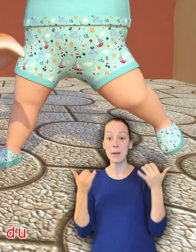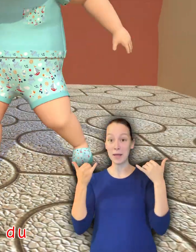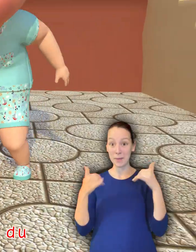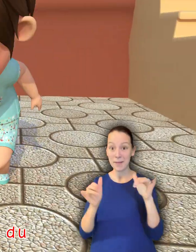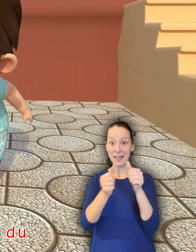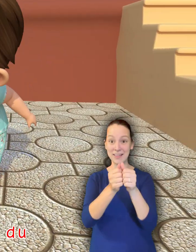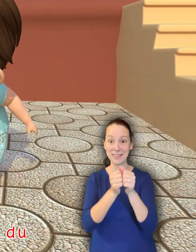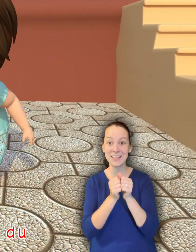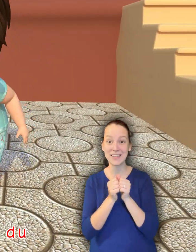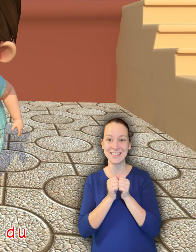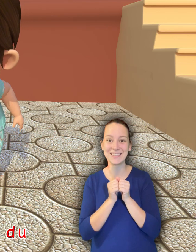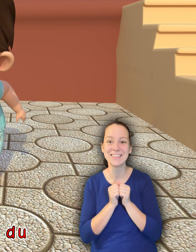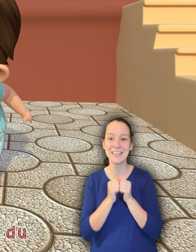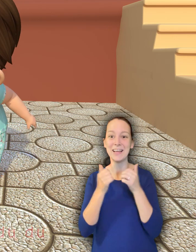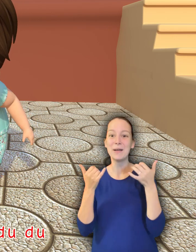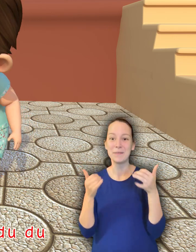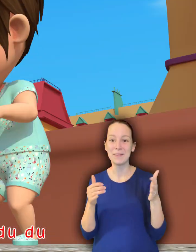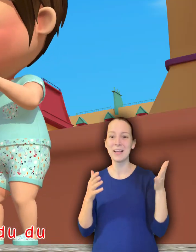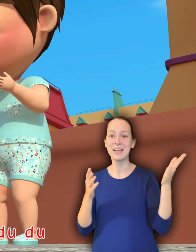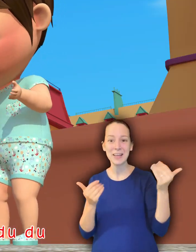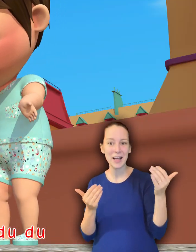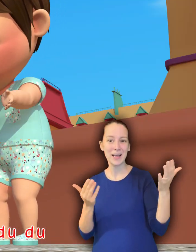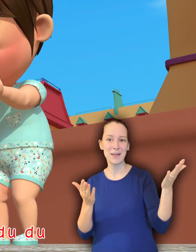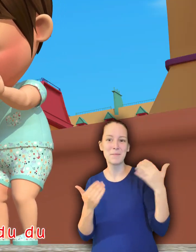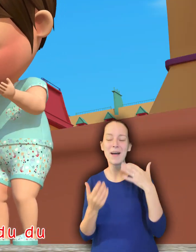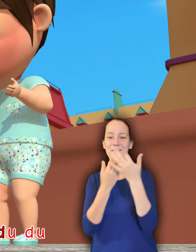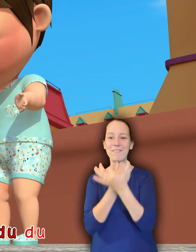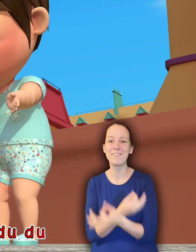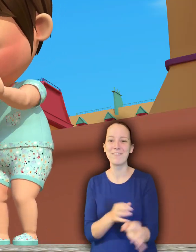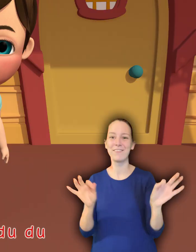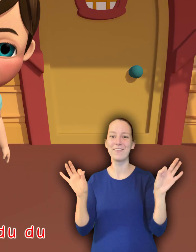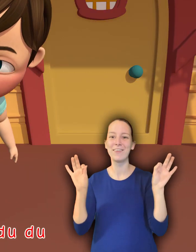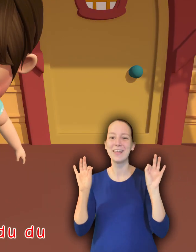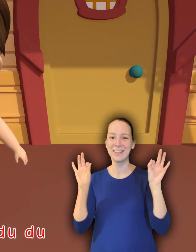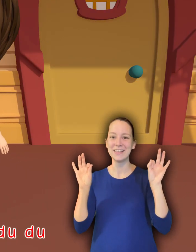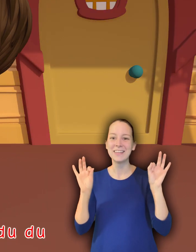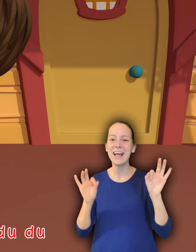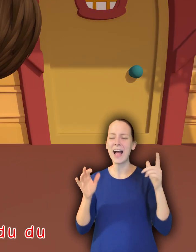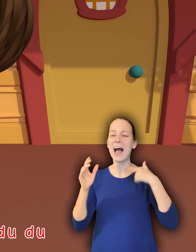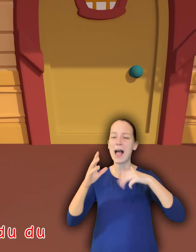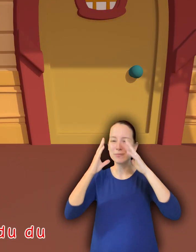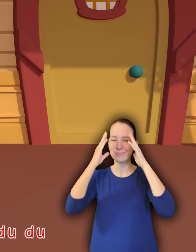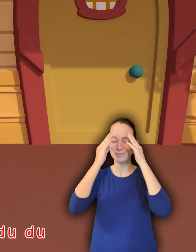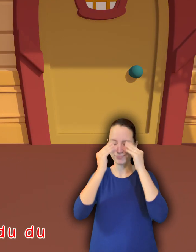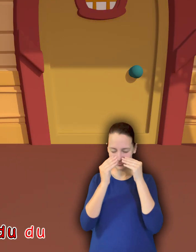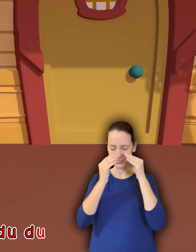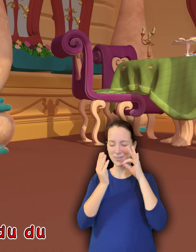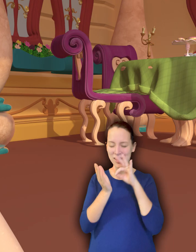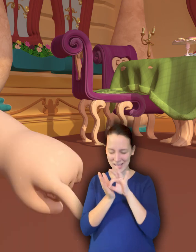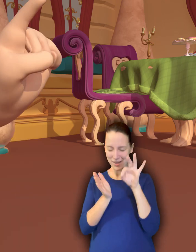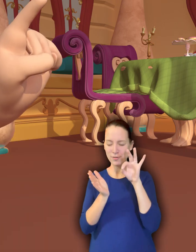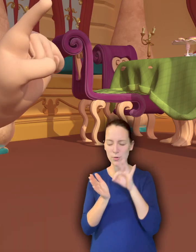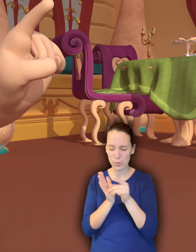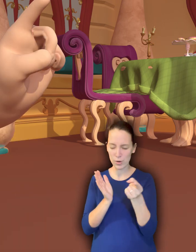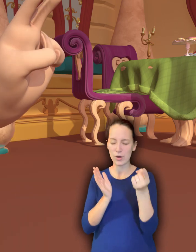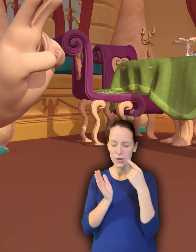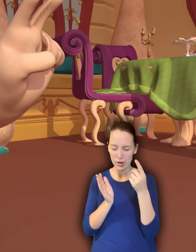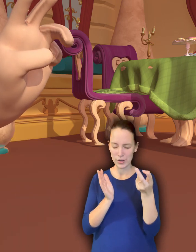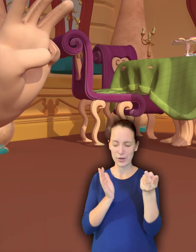Play with Me Go Wild and Free free I'll close my eyes